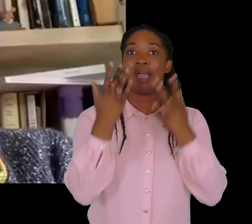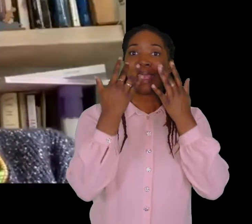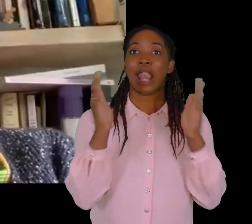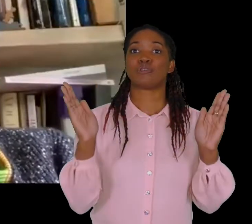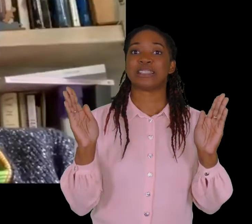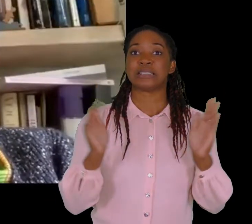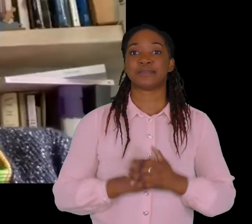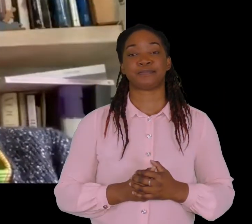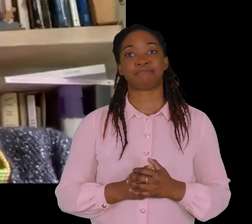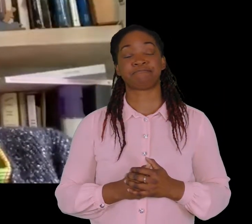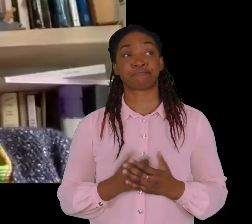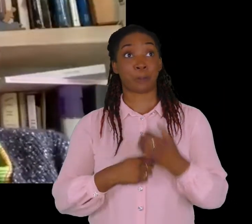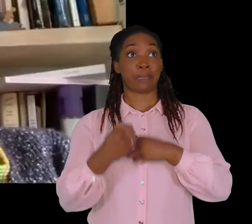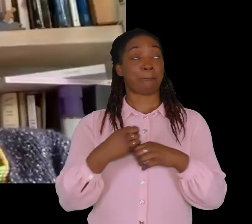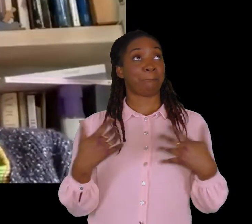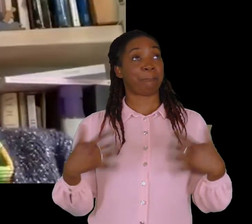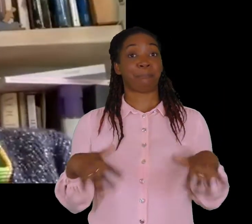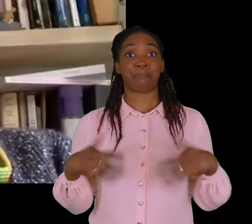of a